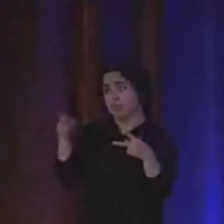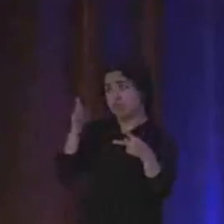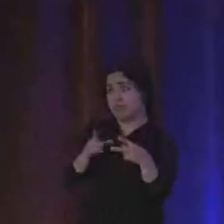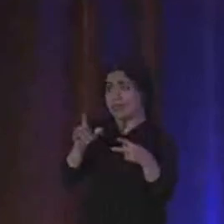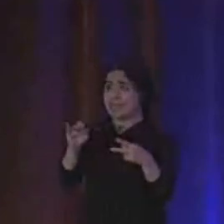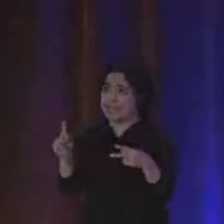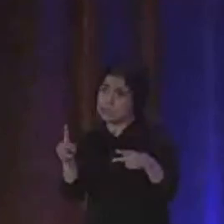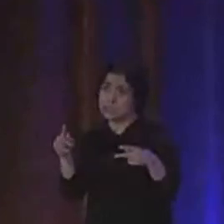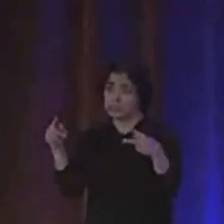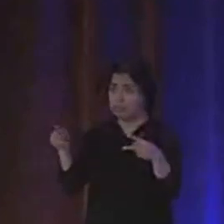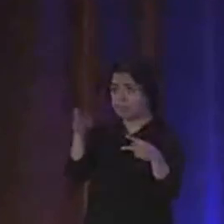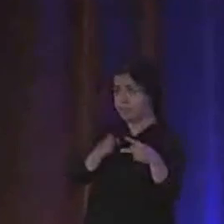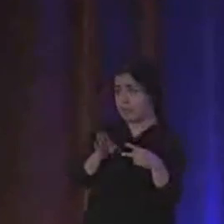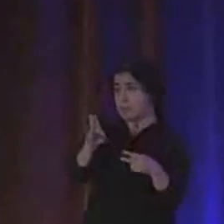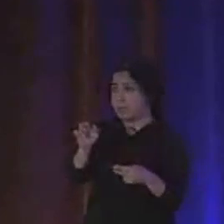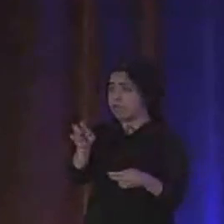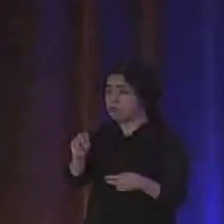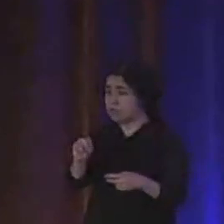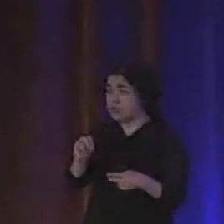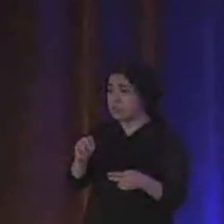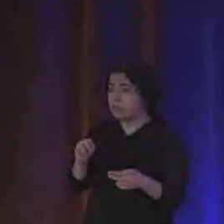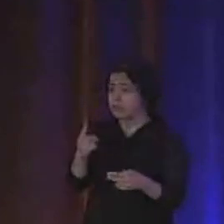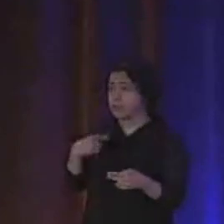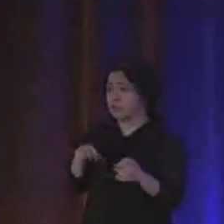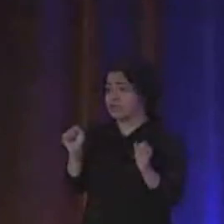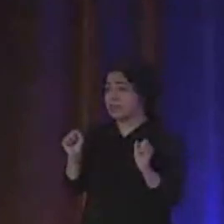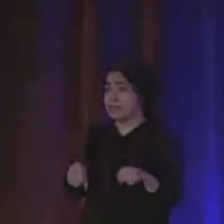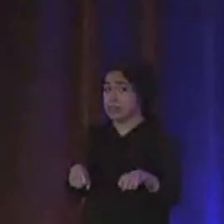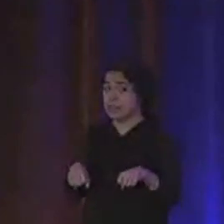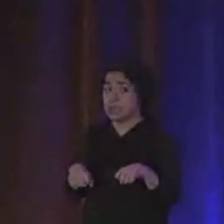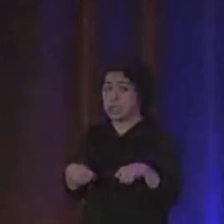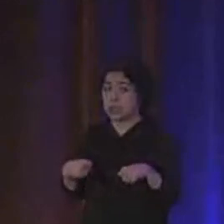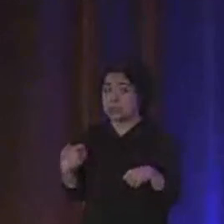button. We could pass in